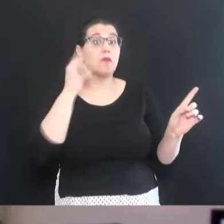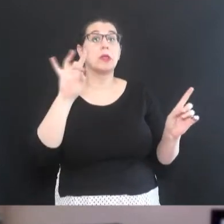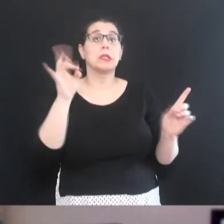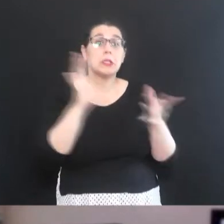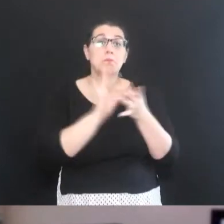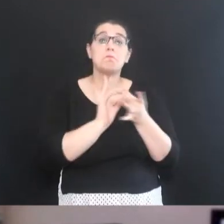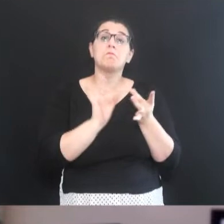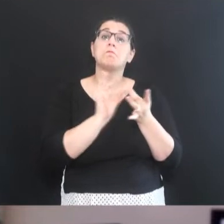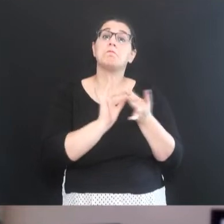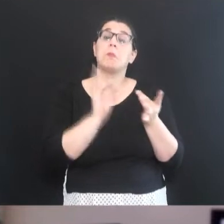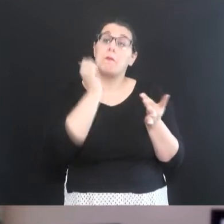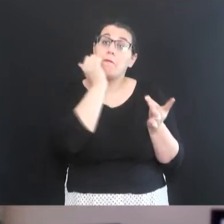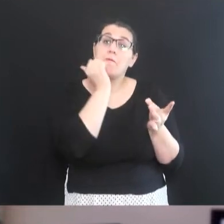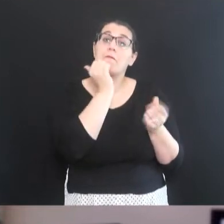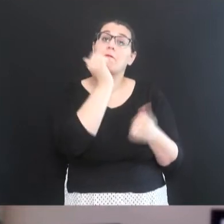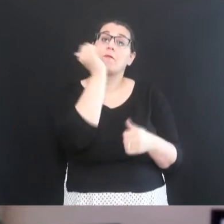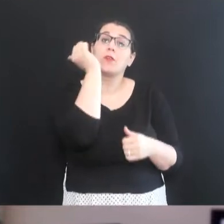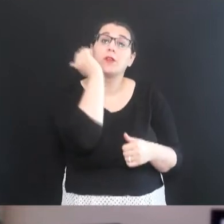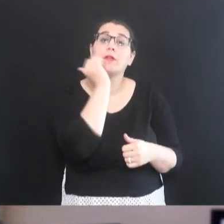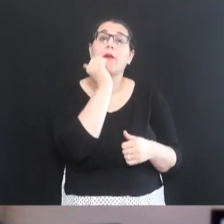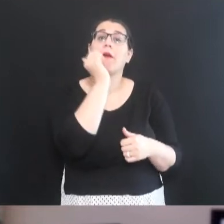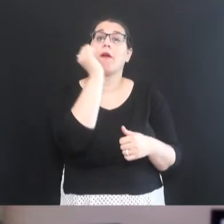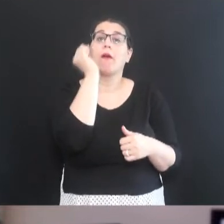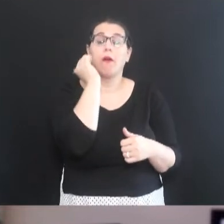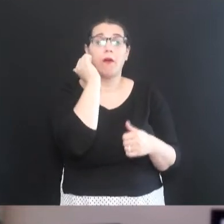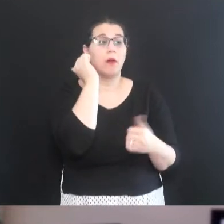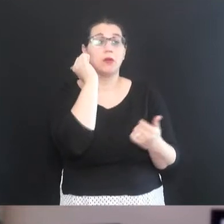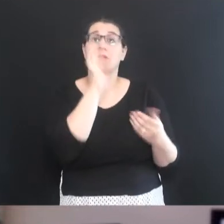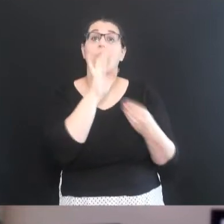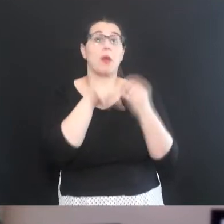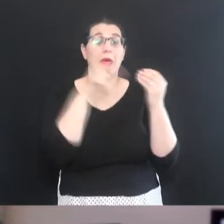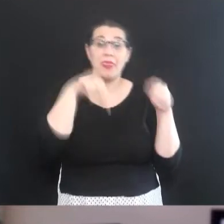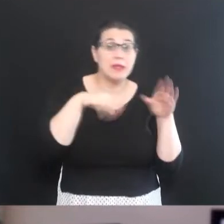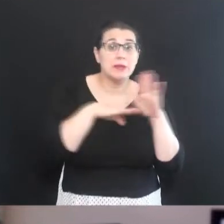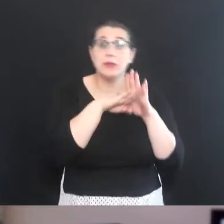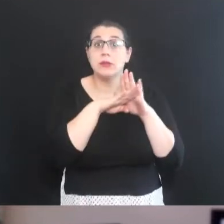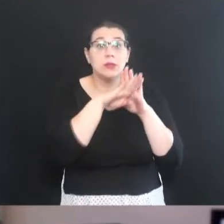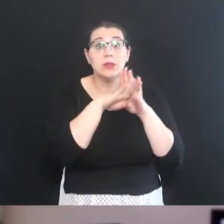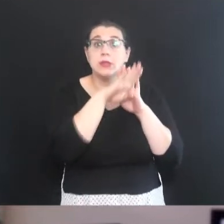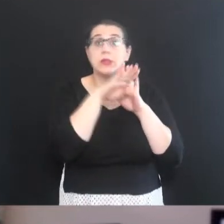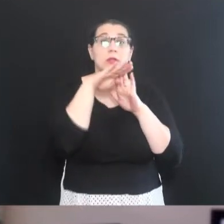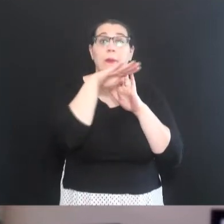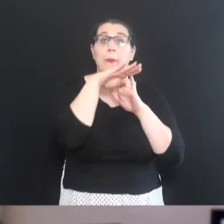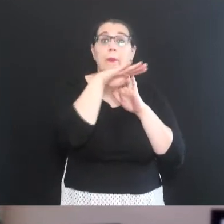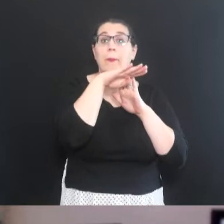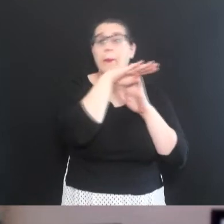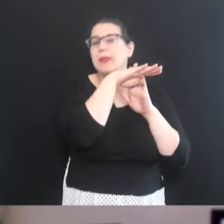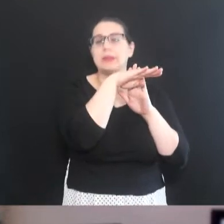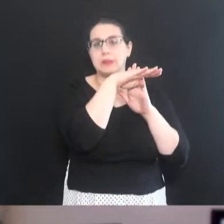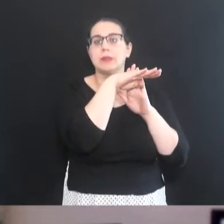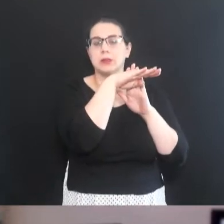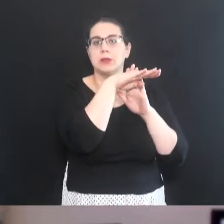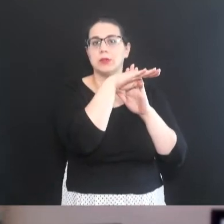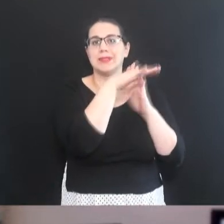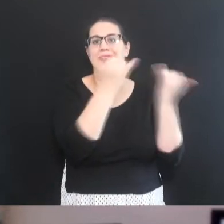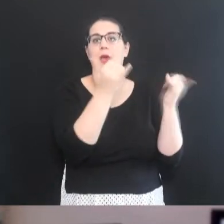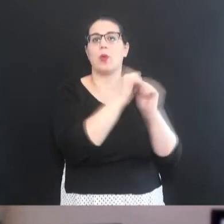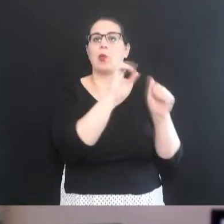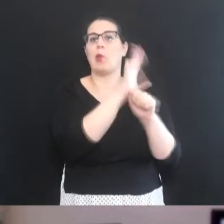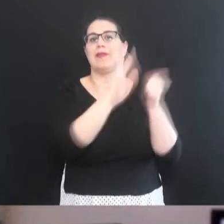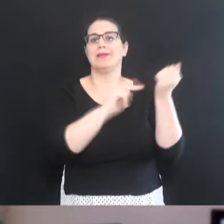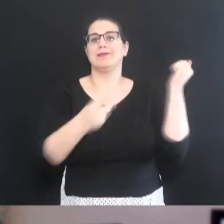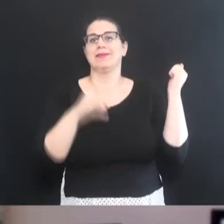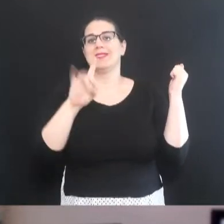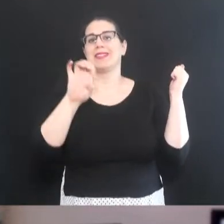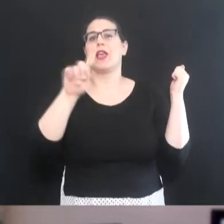daily about where we are with this current surge of the Delta variant of COVID-19. And what we know is that we see